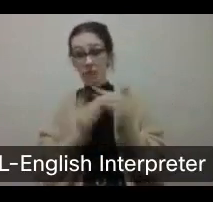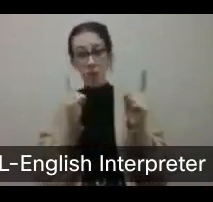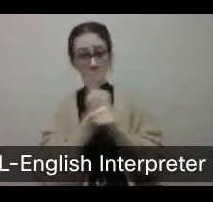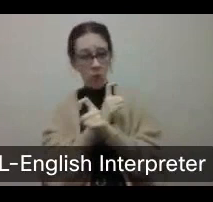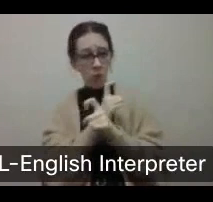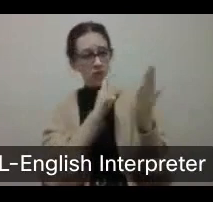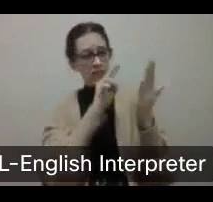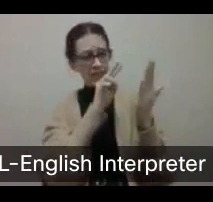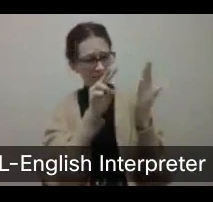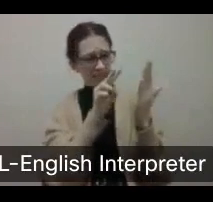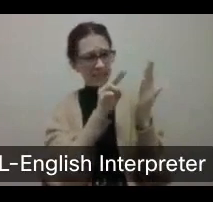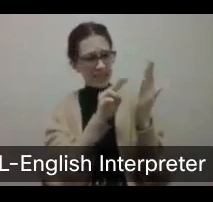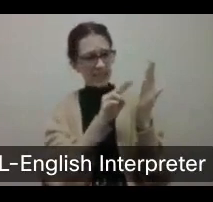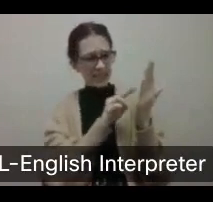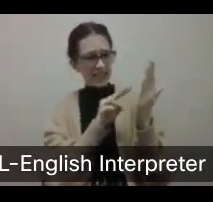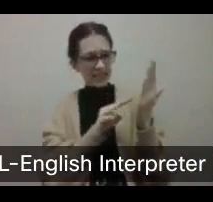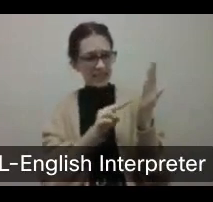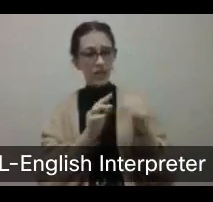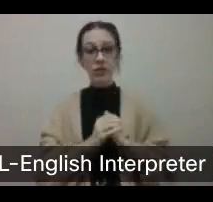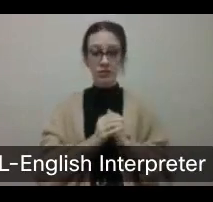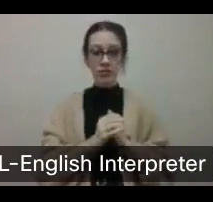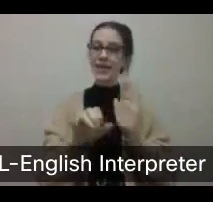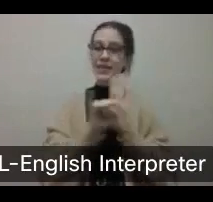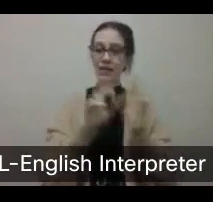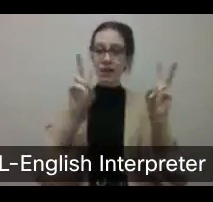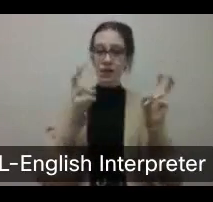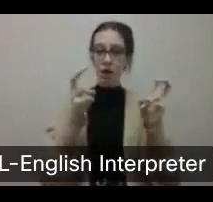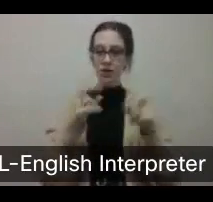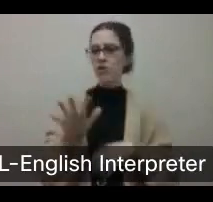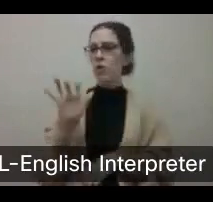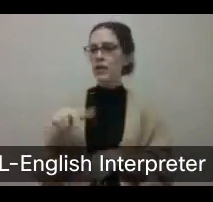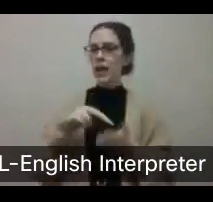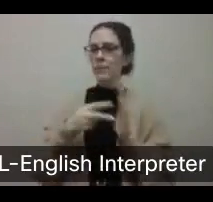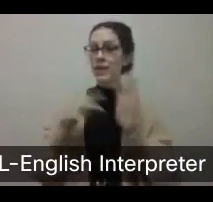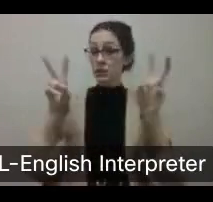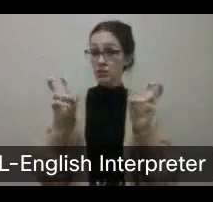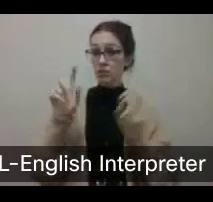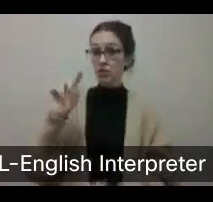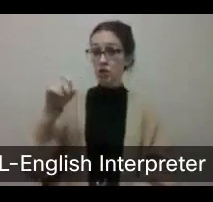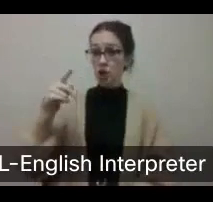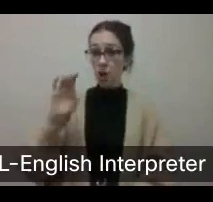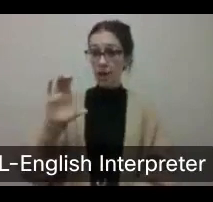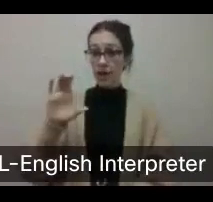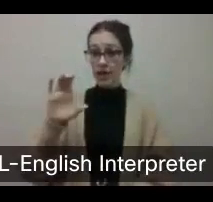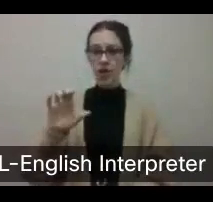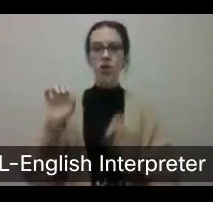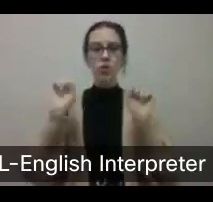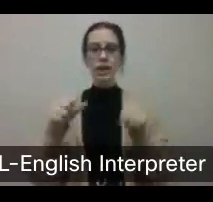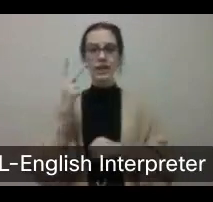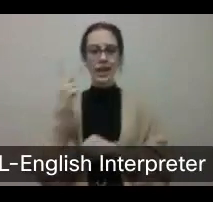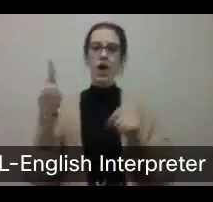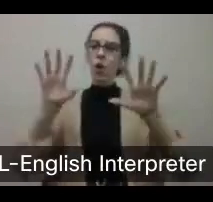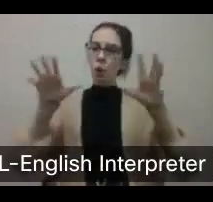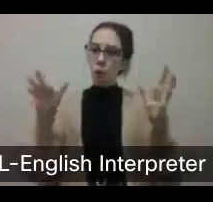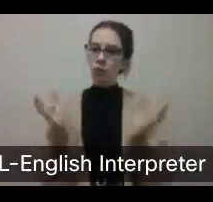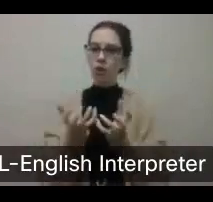main idea. What I mean by the topic is, what's the overall idea that the author is writing about? You could probably summarize this for yourself